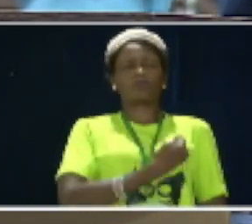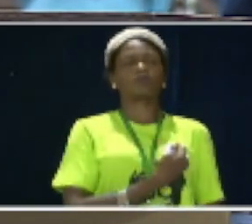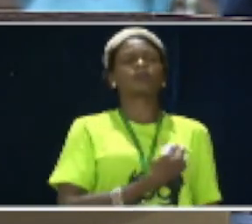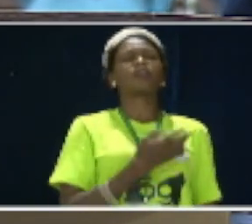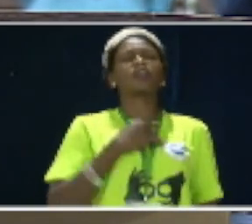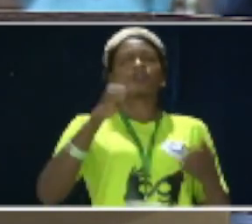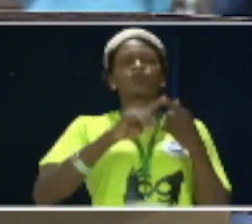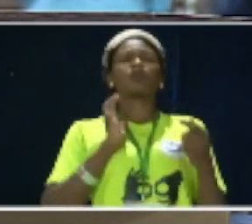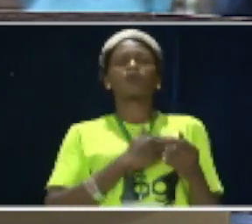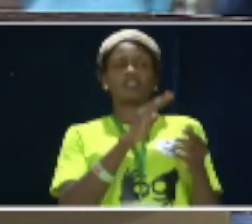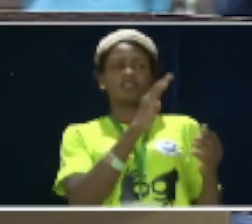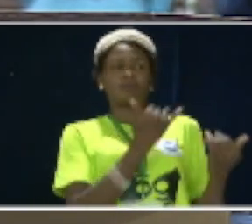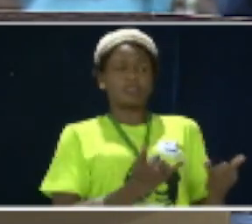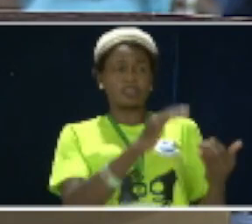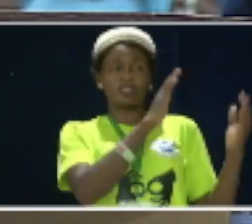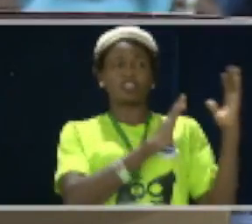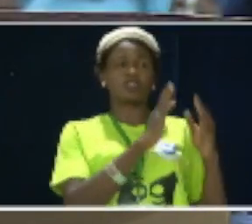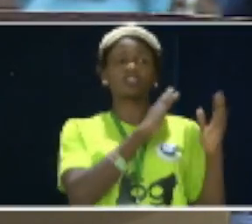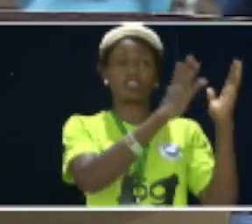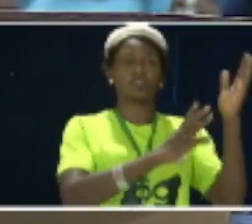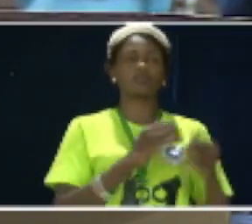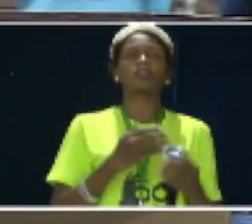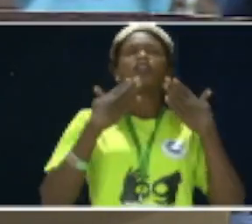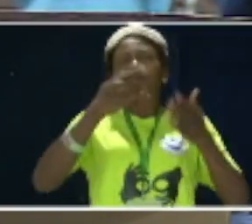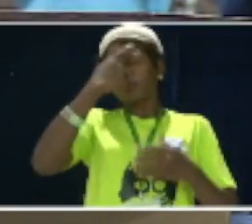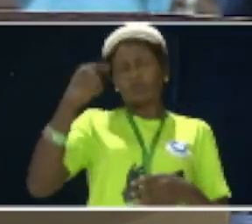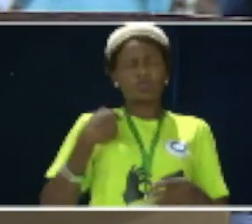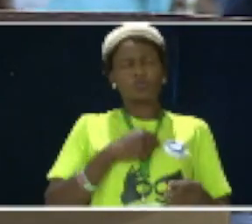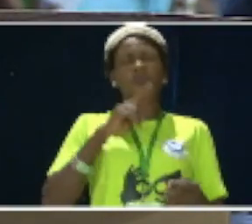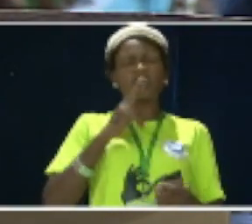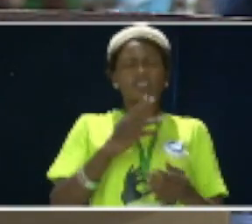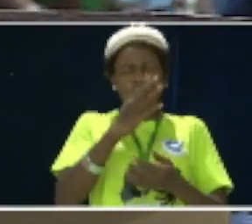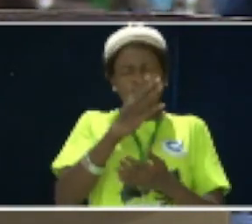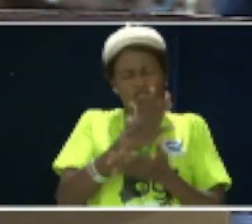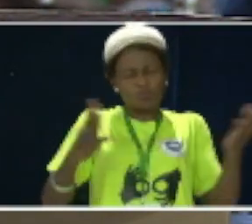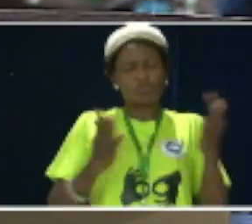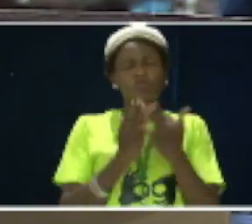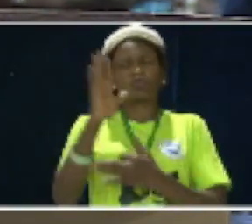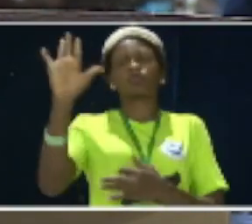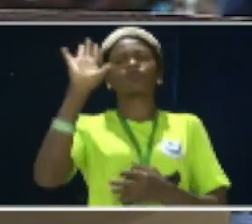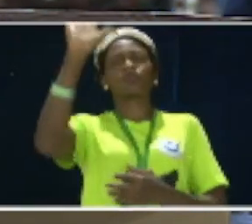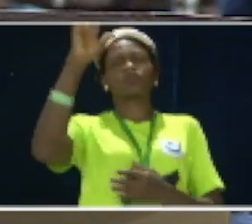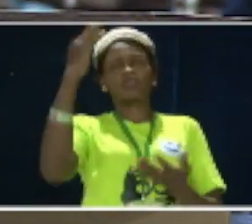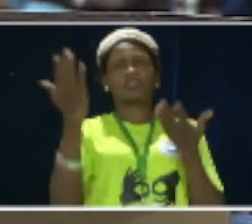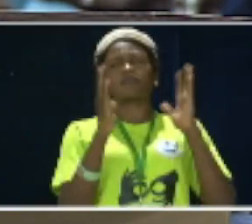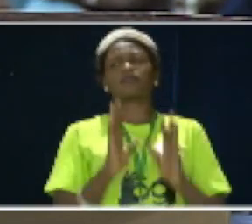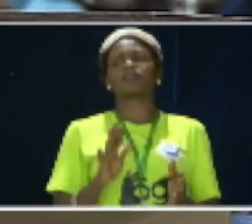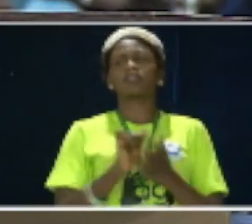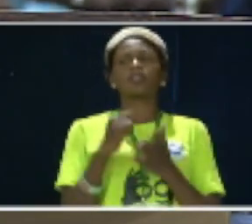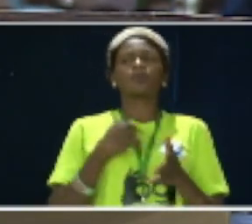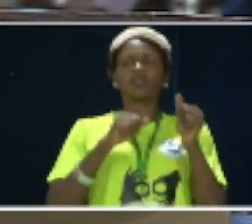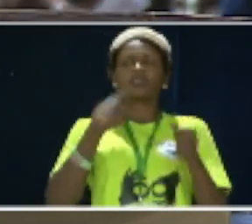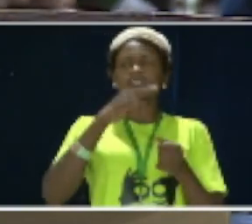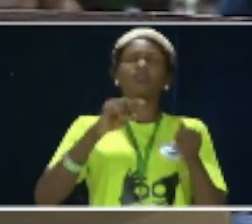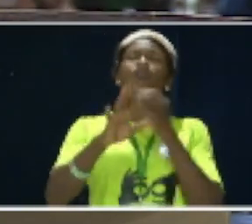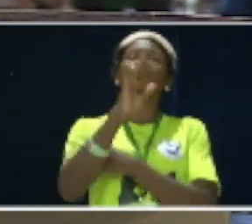and to our generation. Thank you because we have something through your servants that we can say God has been